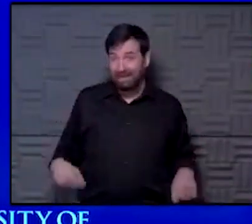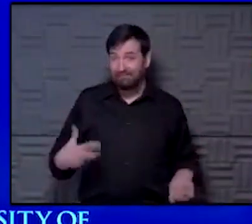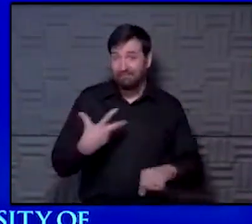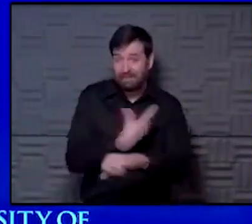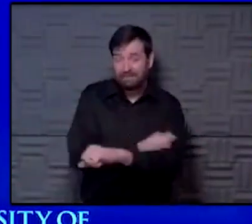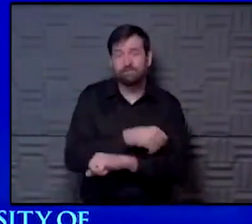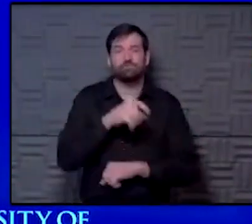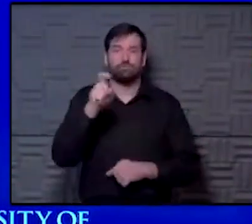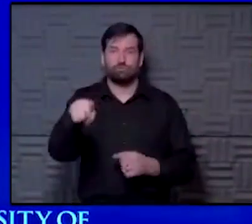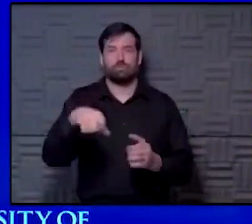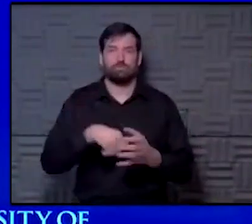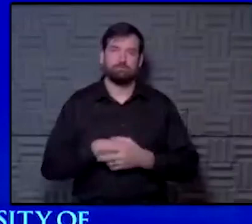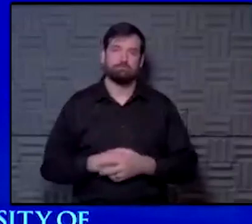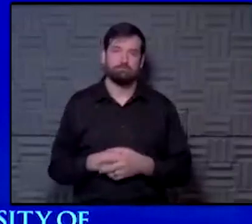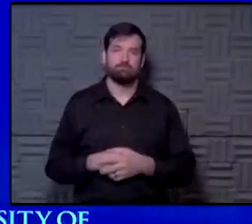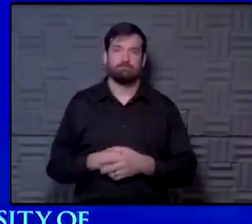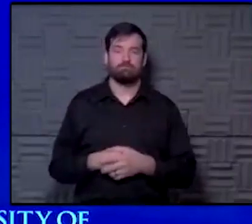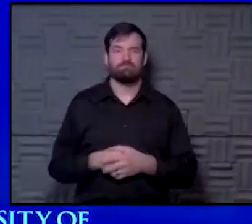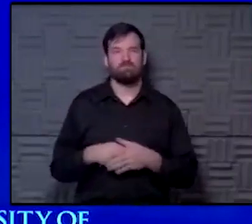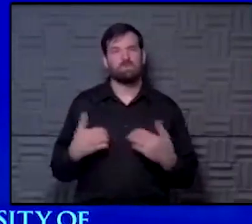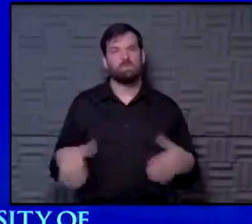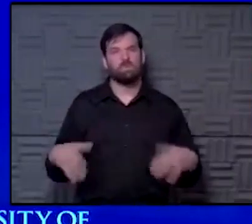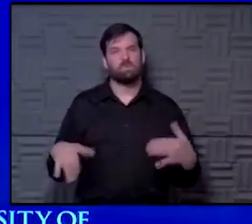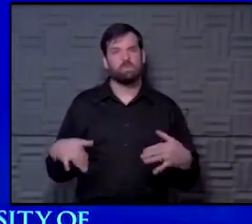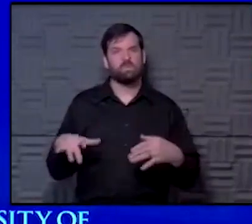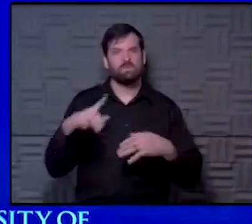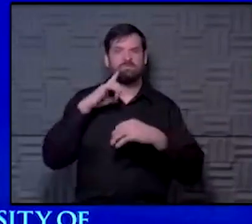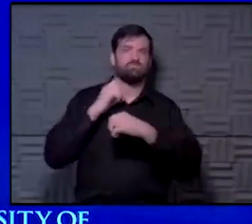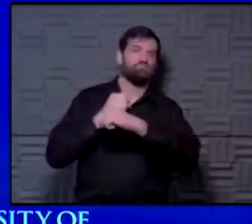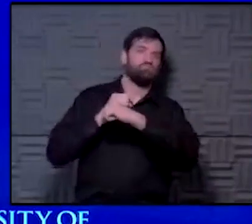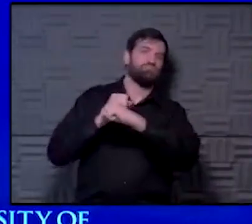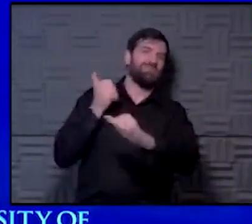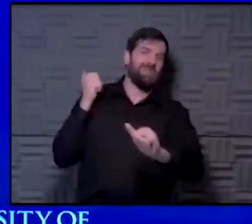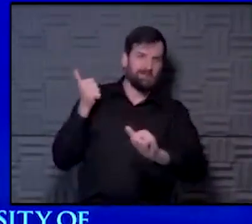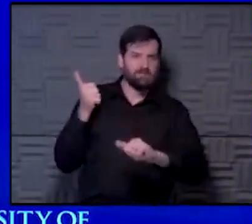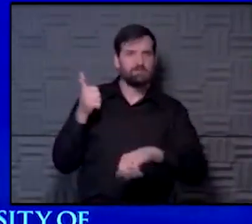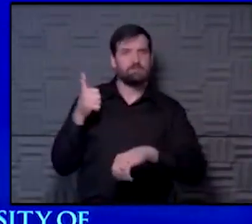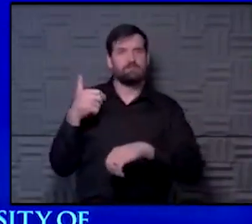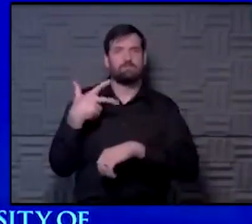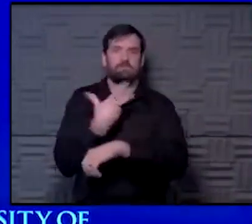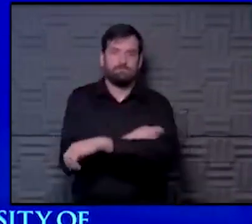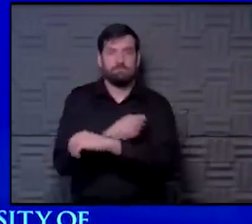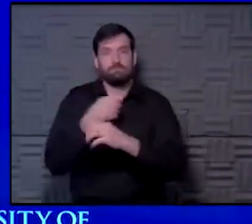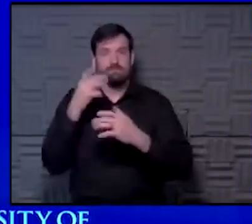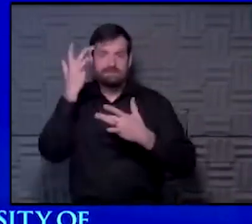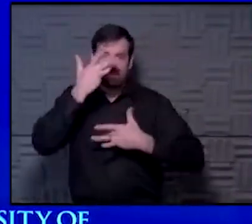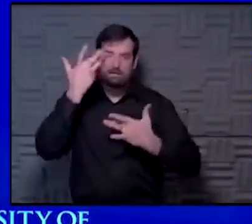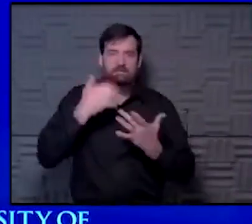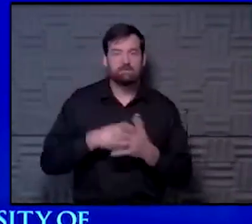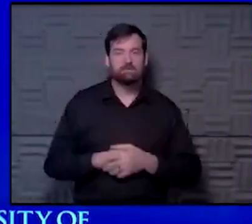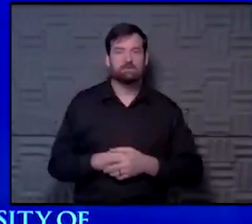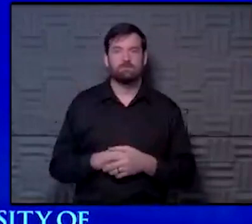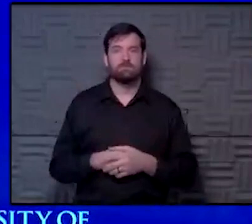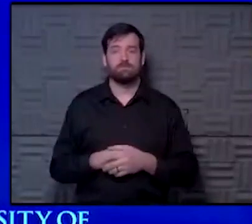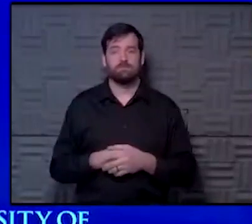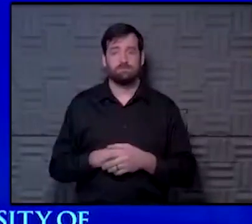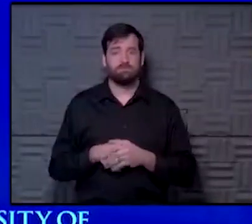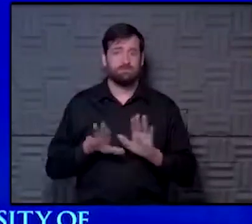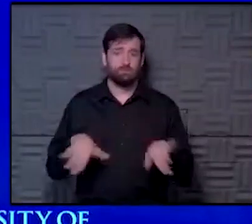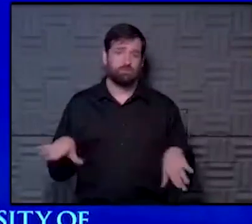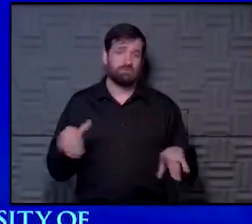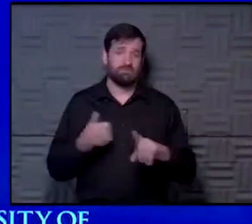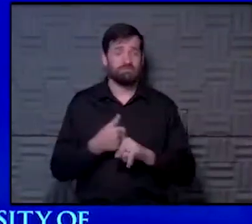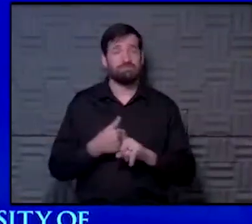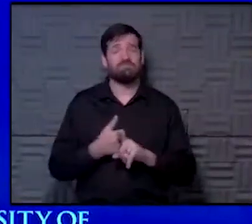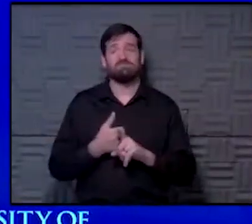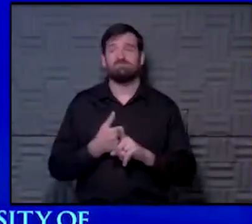now should be, without a doubt, because that's a huge step in preventing transmission to those children who are probably